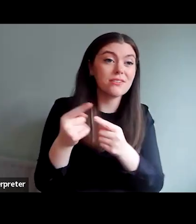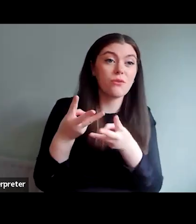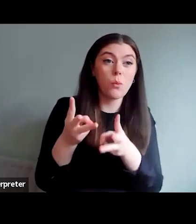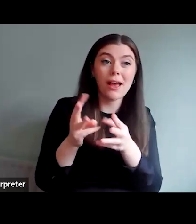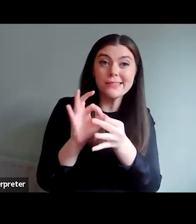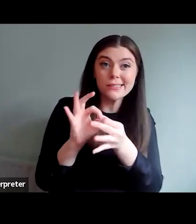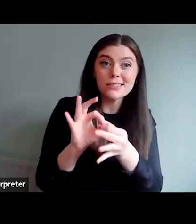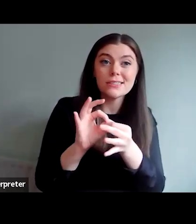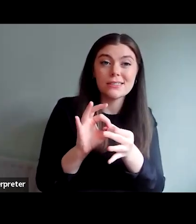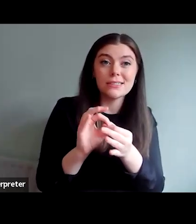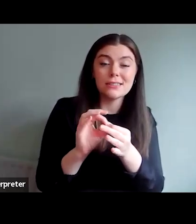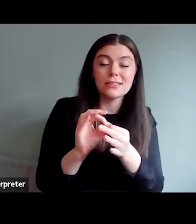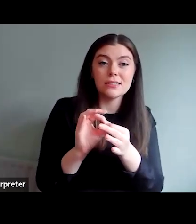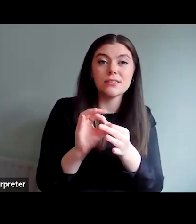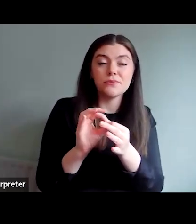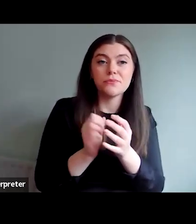economically.